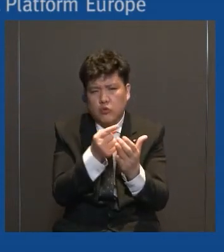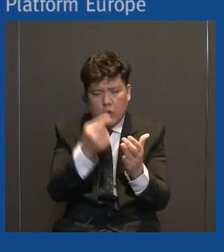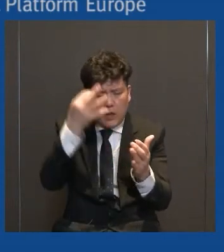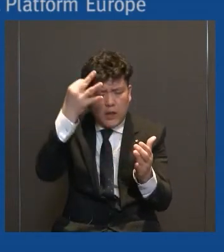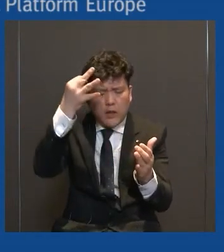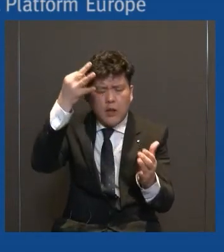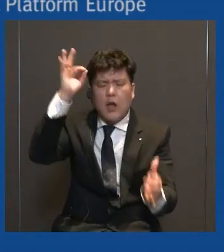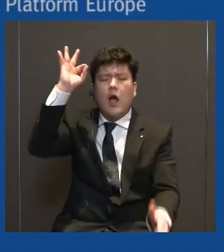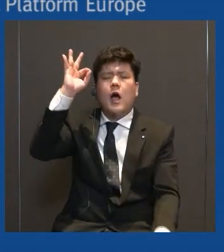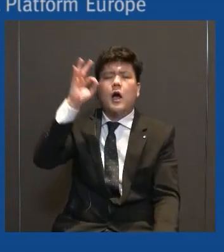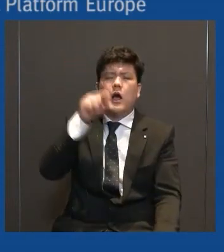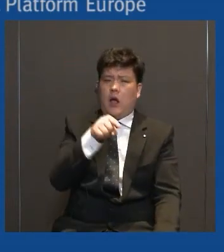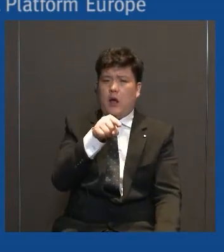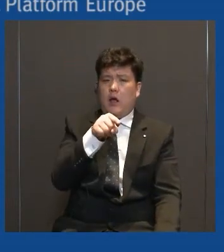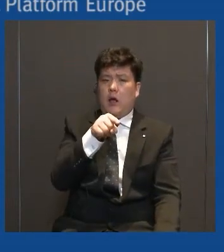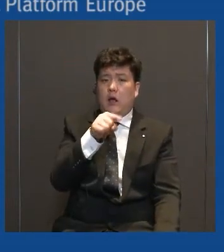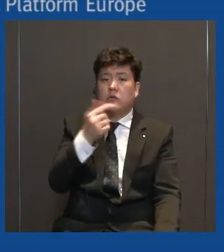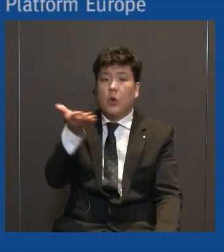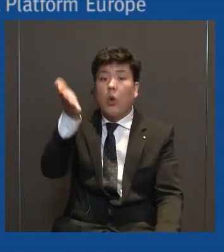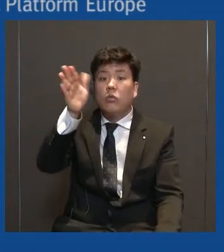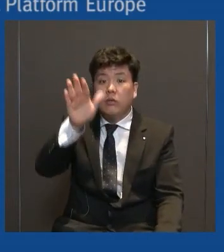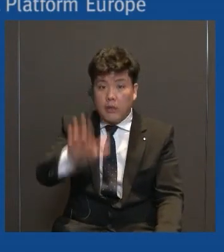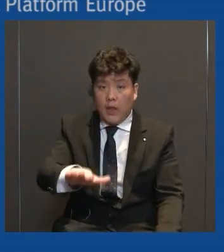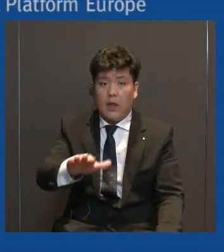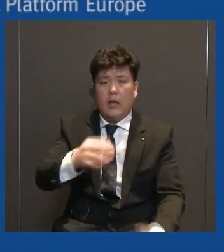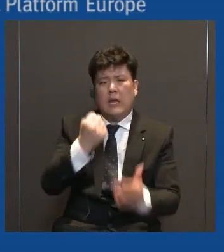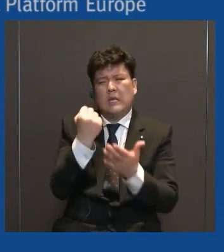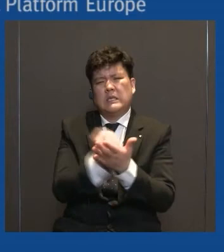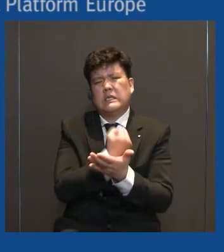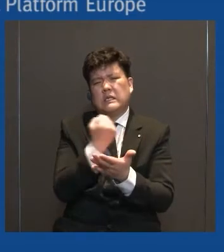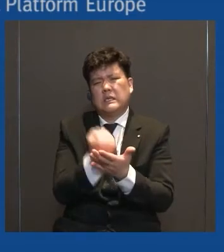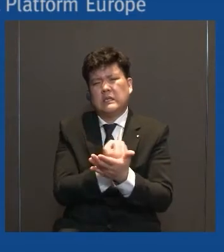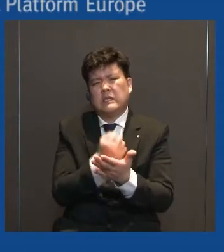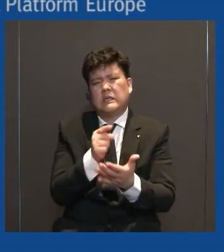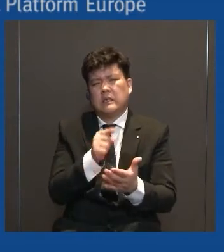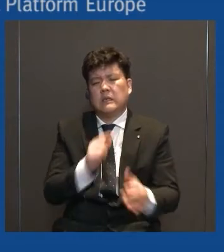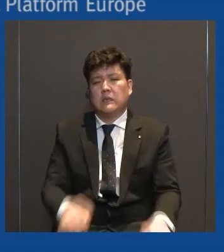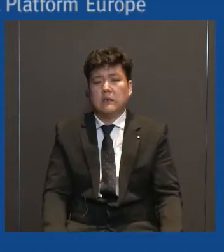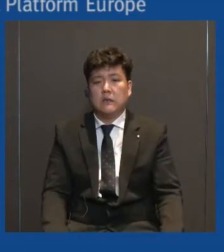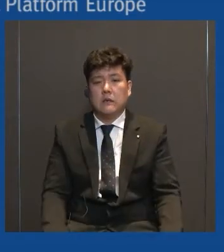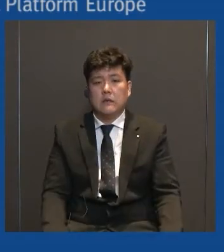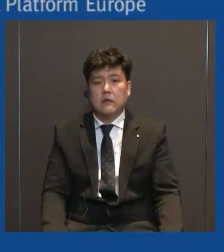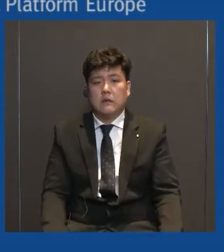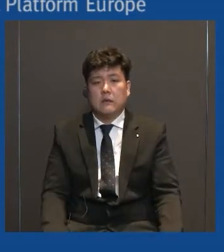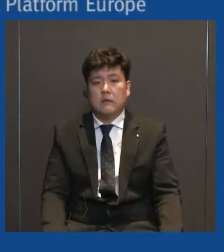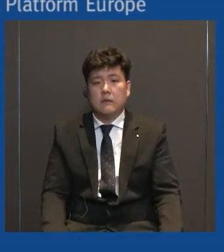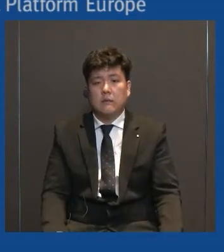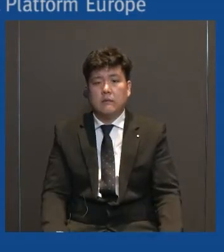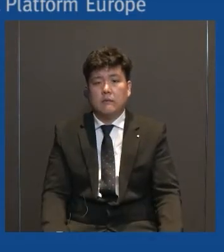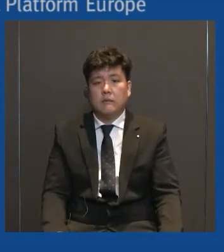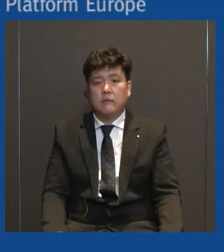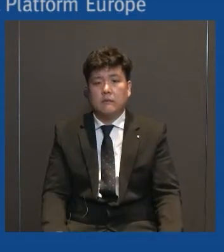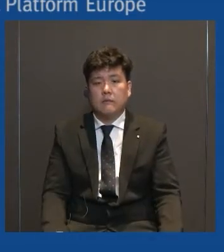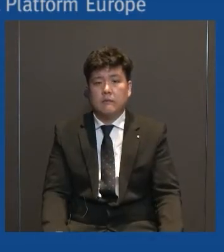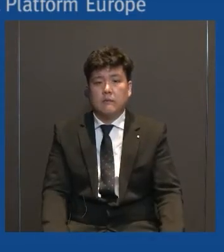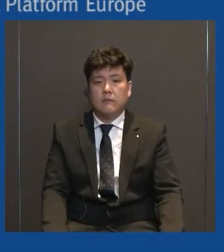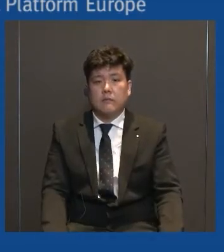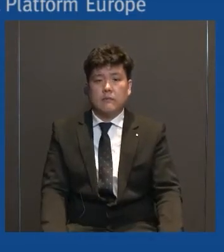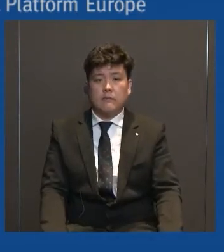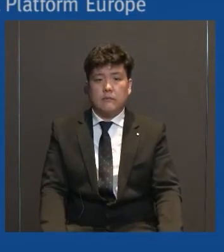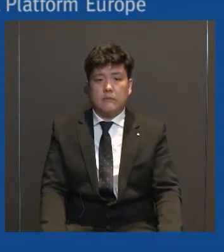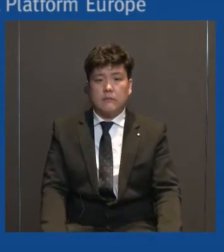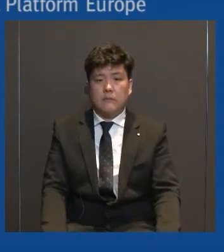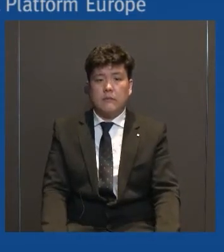so unambiguously, nor in a consistent way. So in practice, we see discrepancy between the rhetoric and the practice. We see